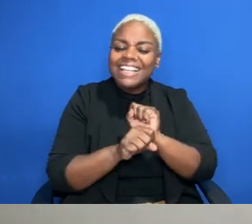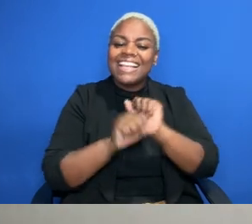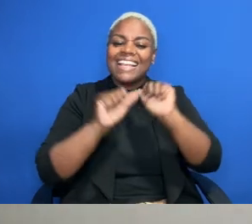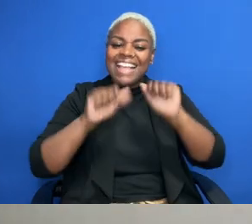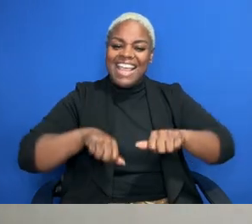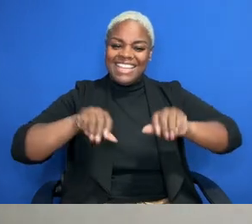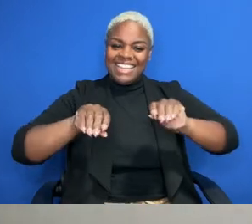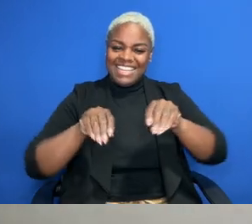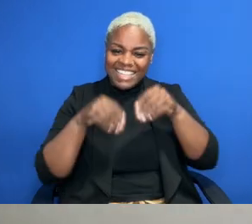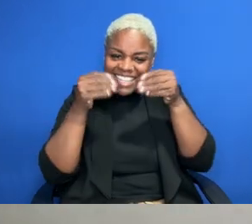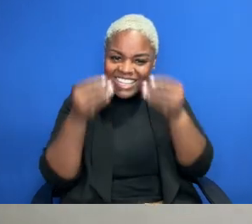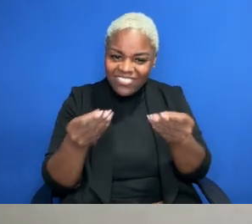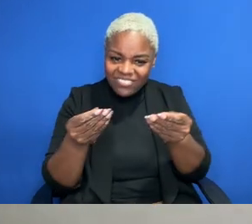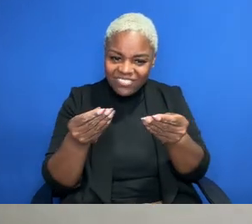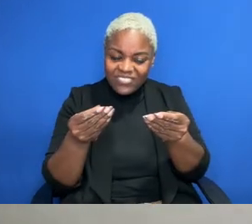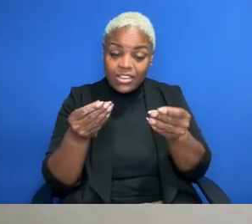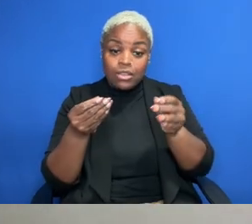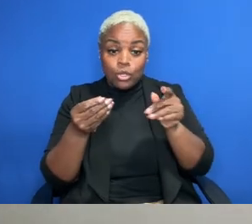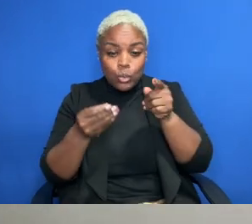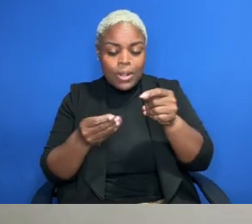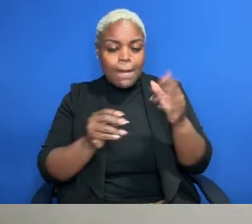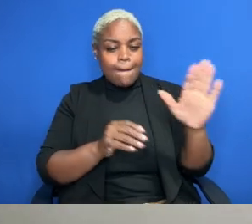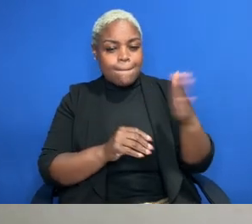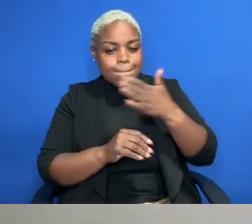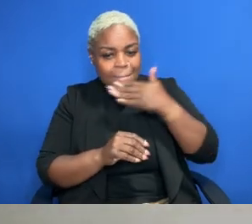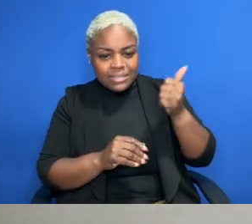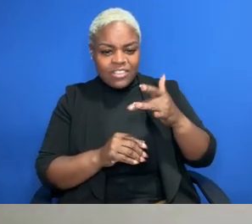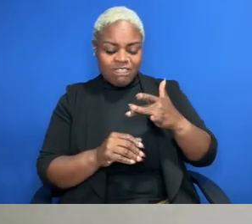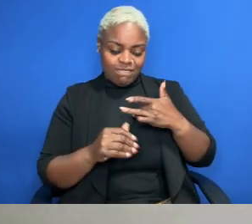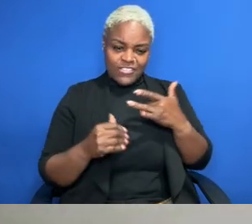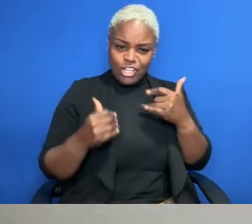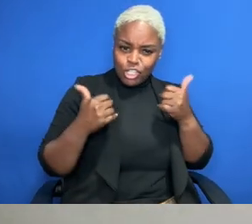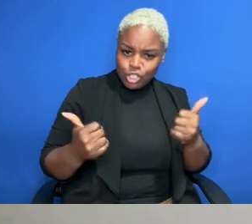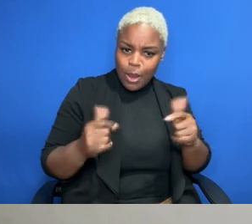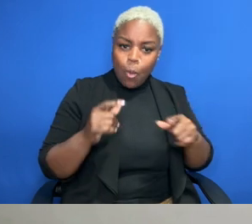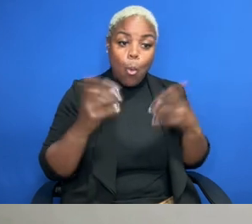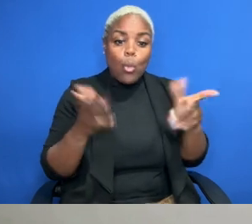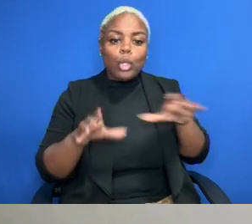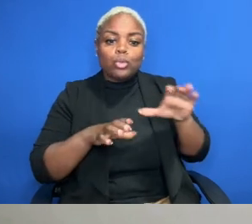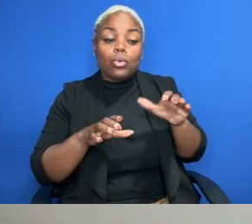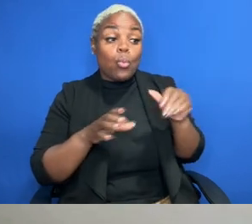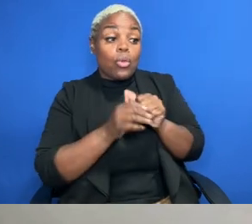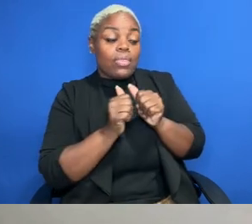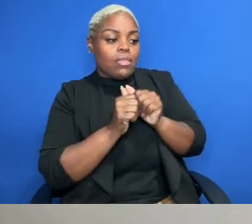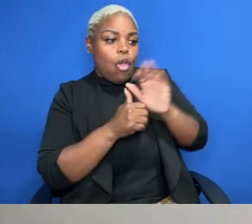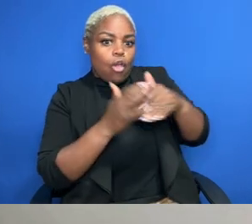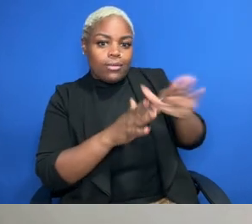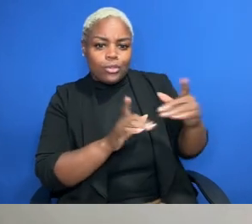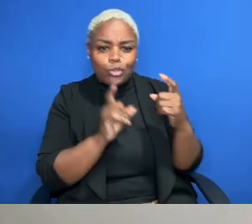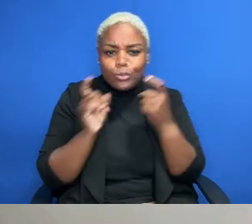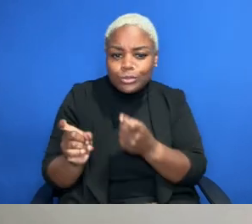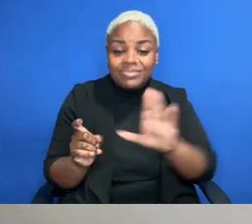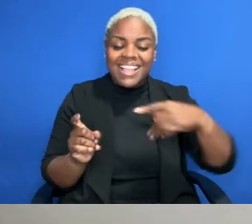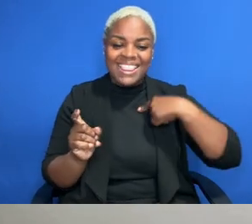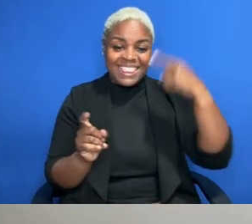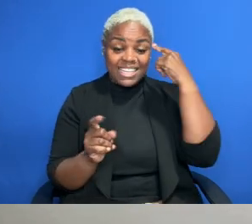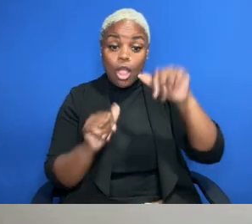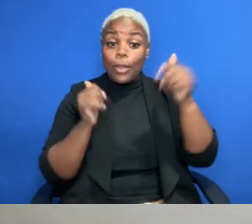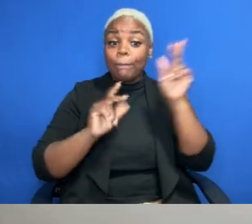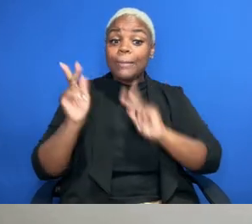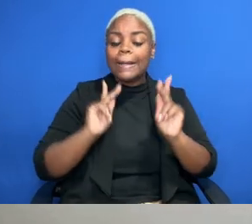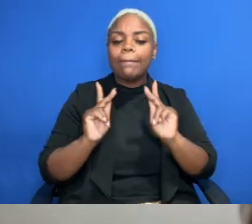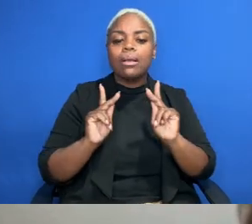to work with people so they really can give you their best and feel good about what they're doing and their contributions. I